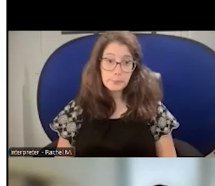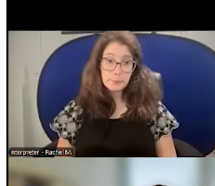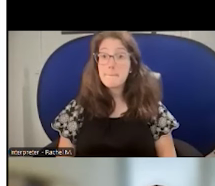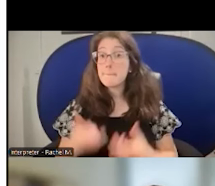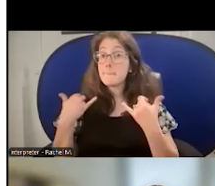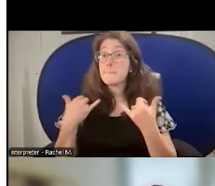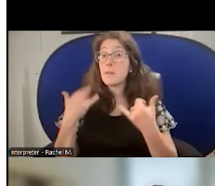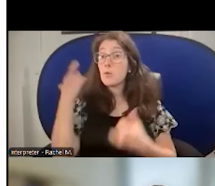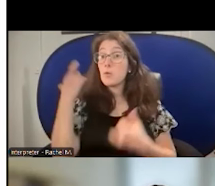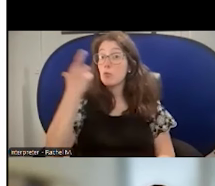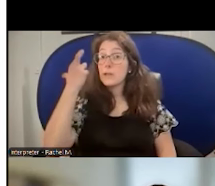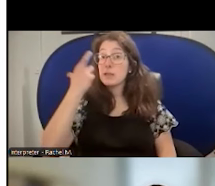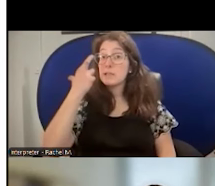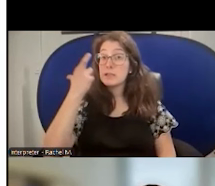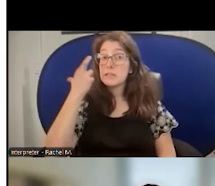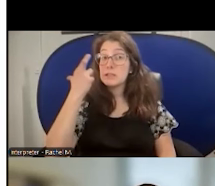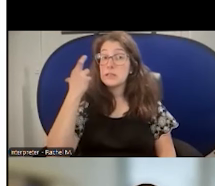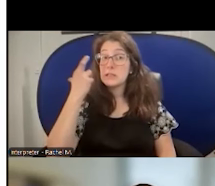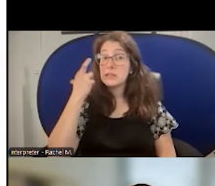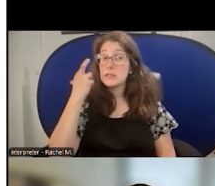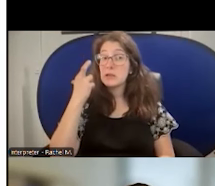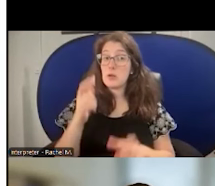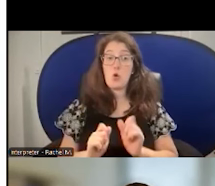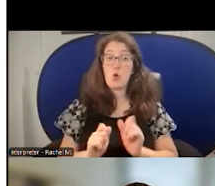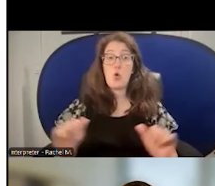the reason that open in